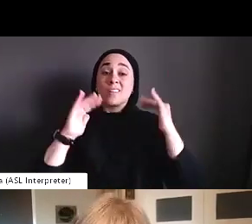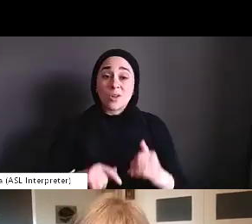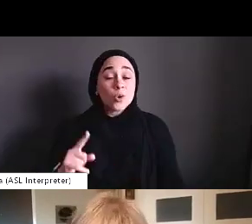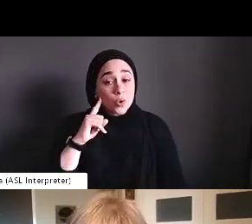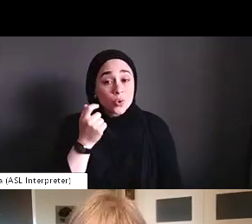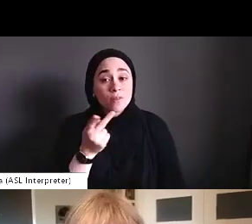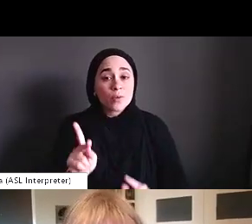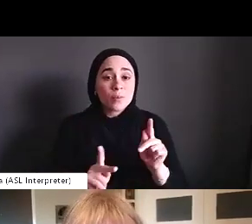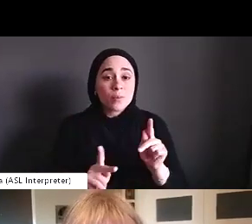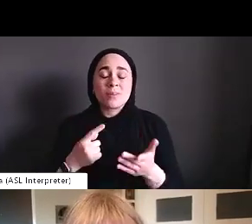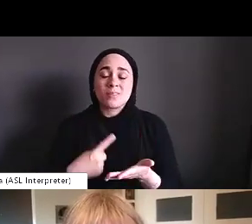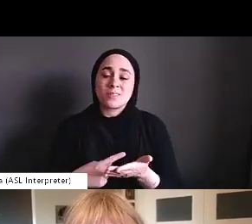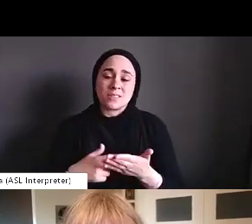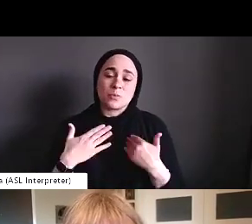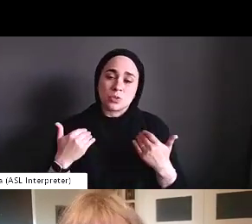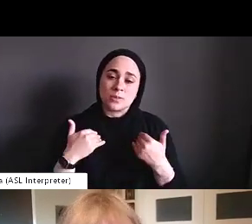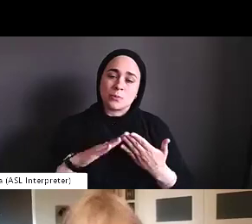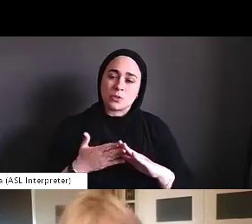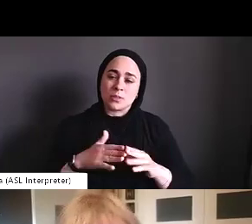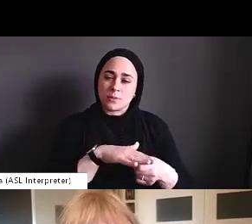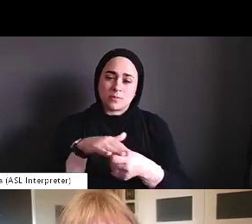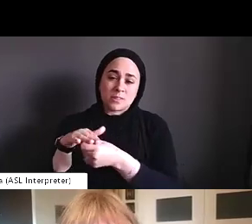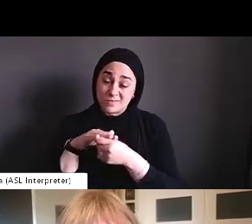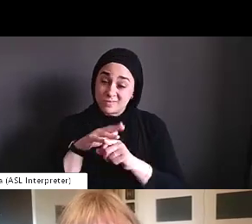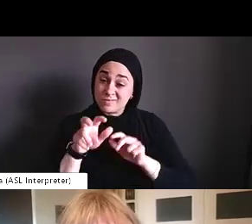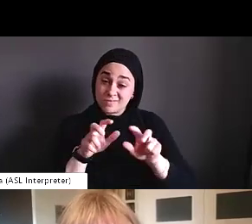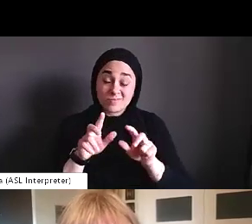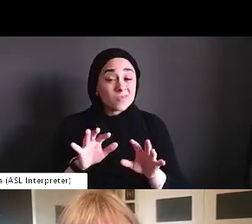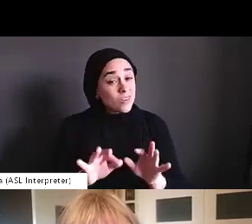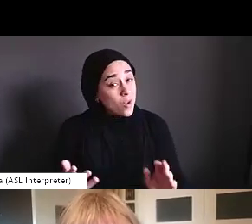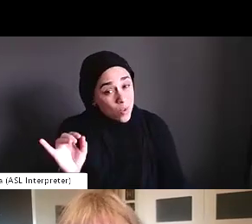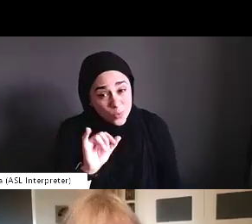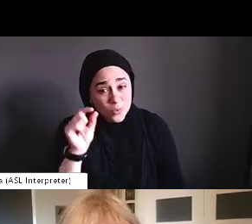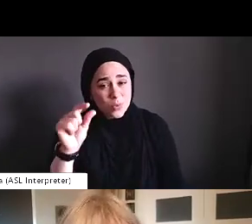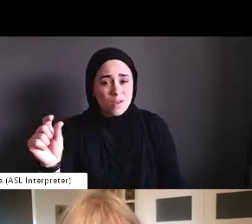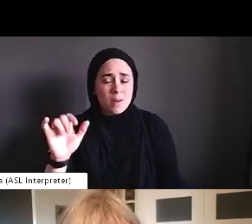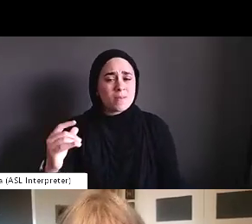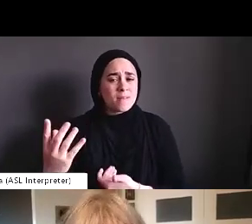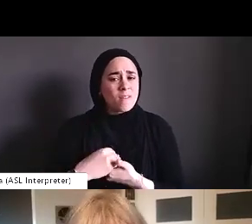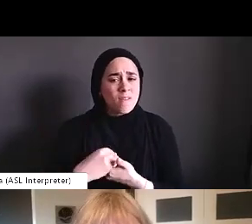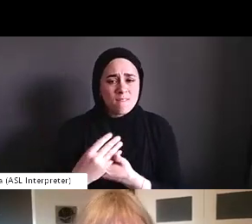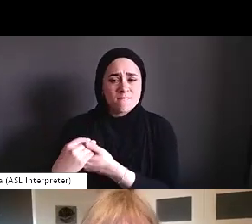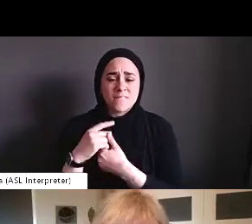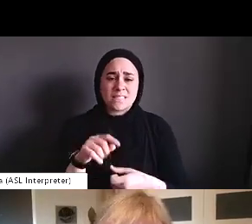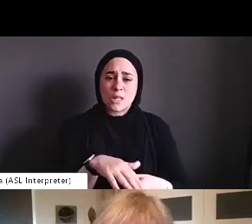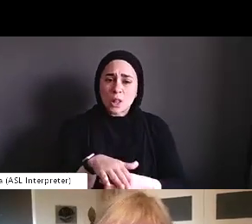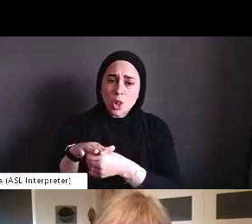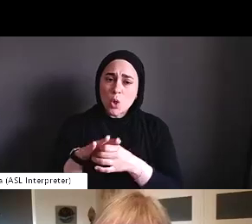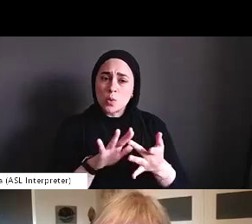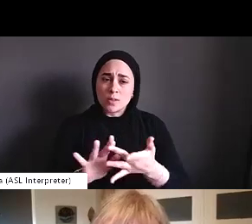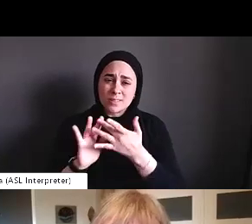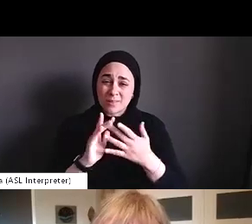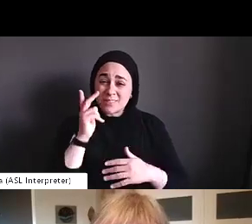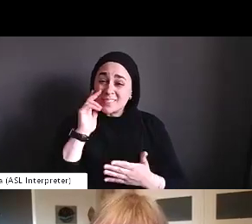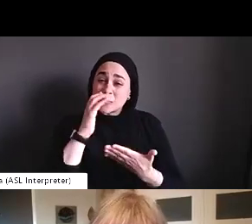about municipal investments as being critical. Local governments, we need to be involving them. And you need local networks because it is